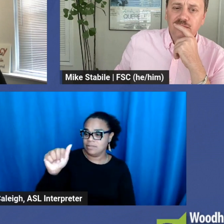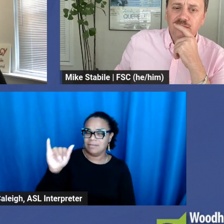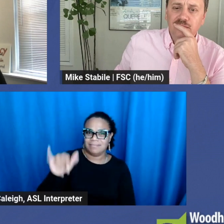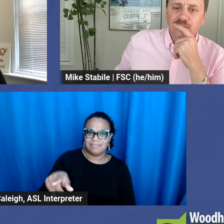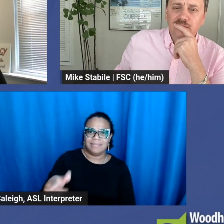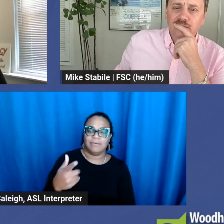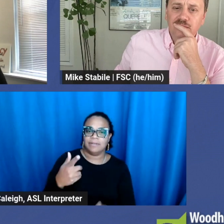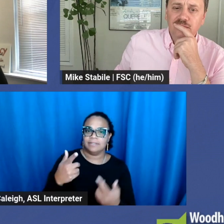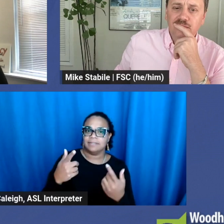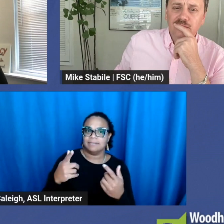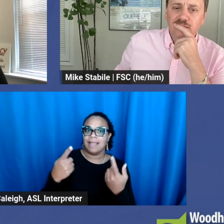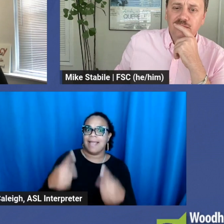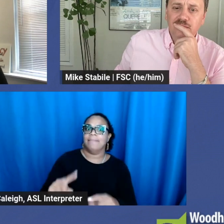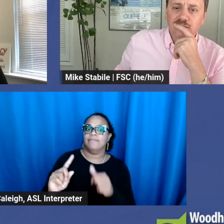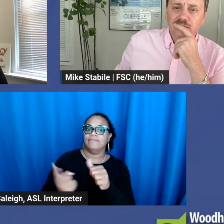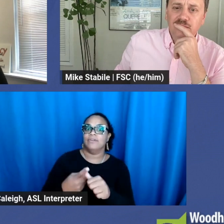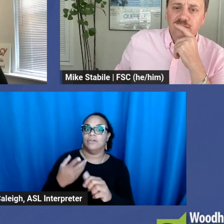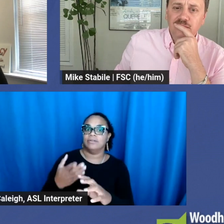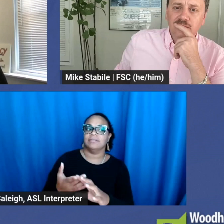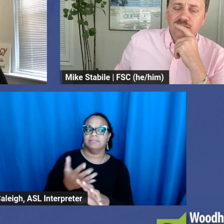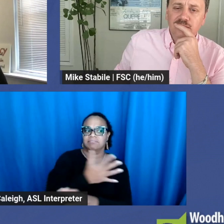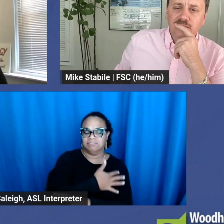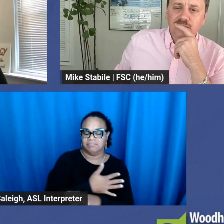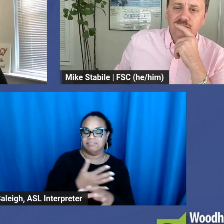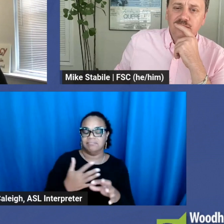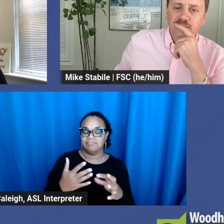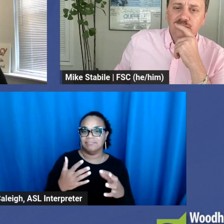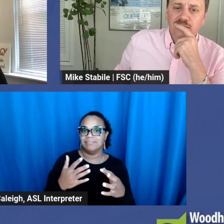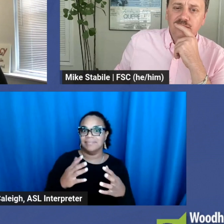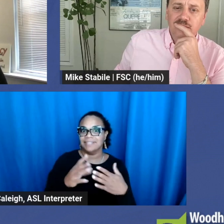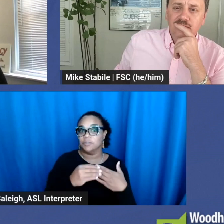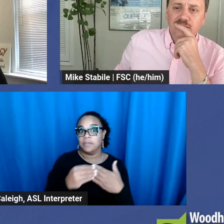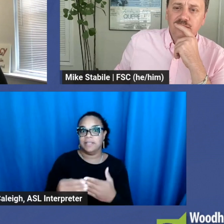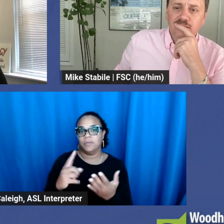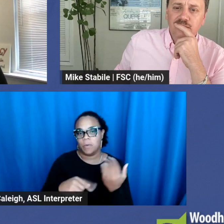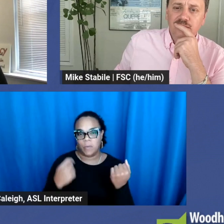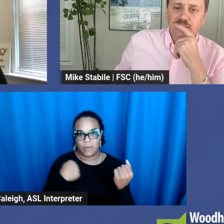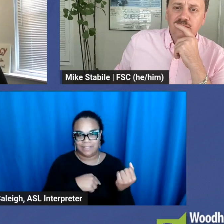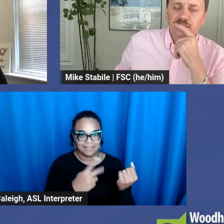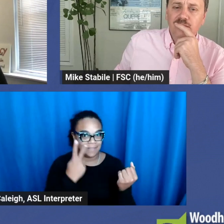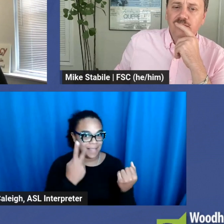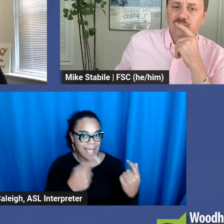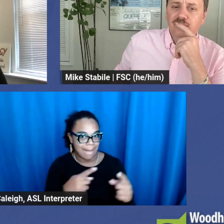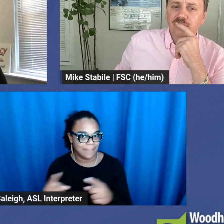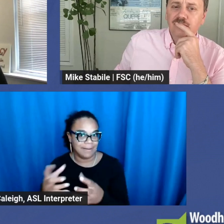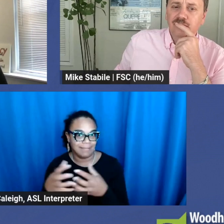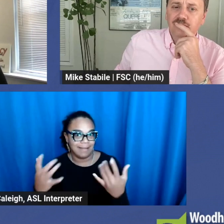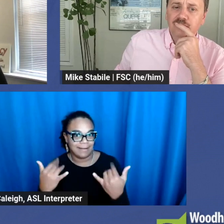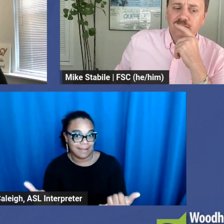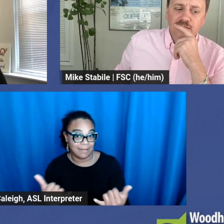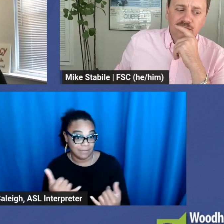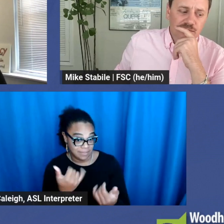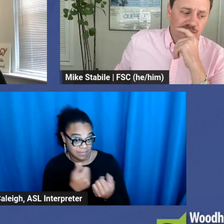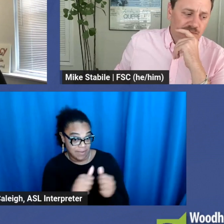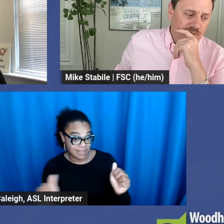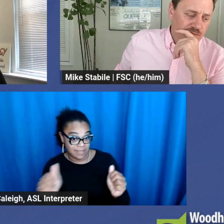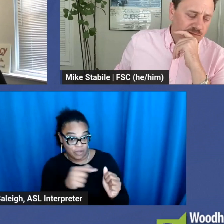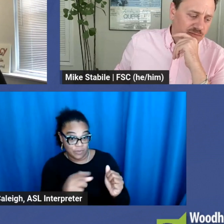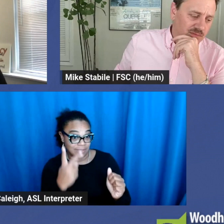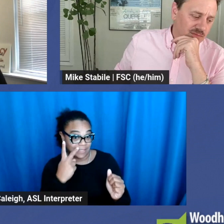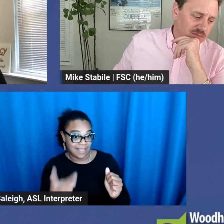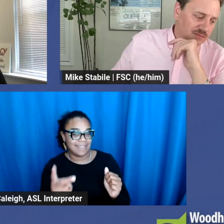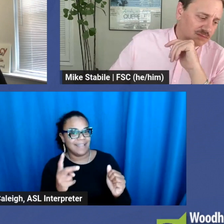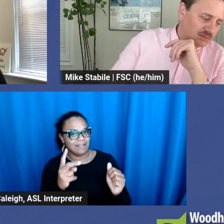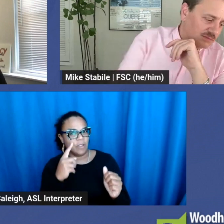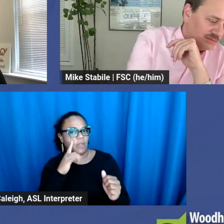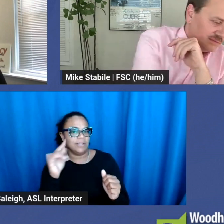similar to a lot of what we're seeing now. Is there anything that you're seeing in current legislation that's reminiscent of past bills? Tell